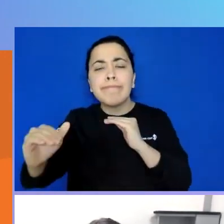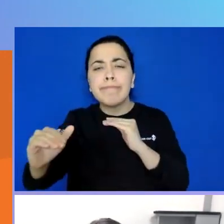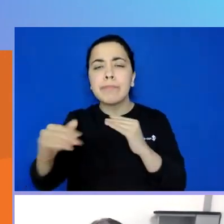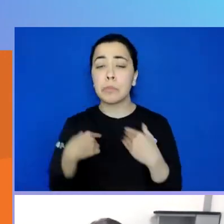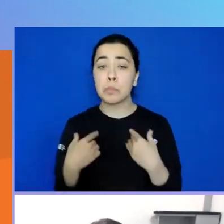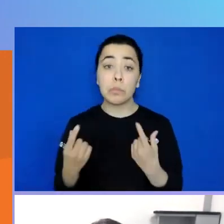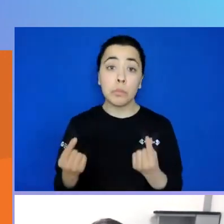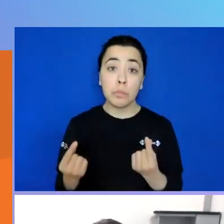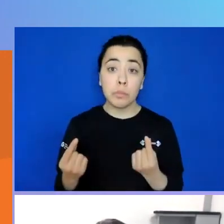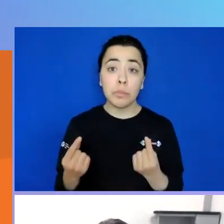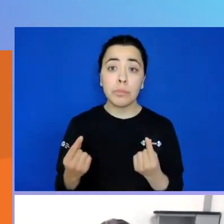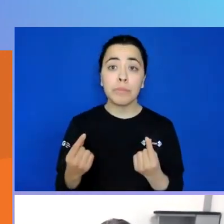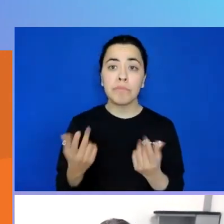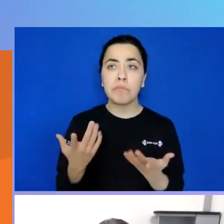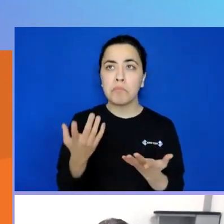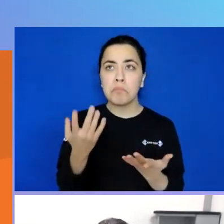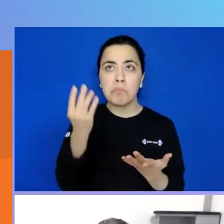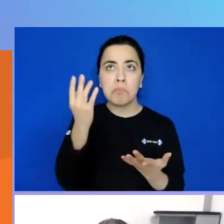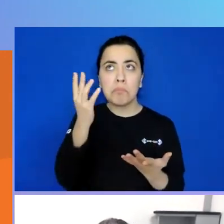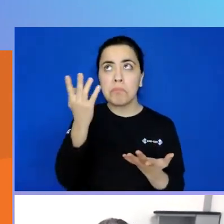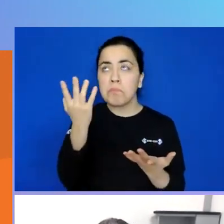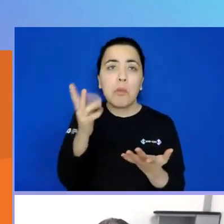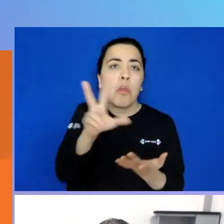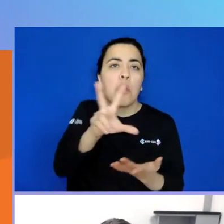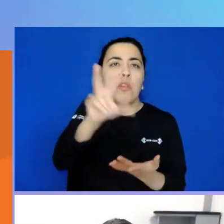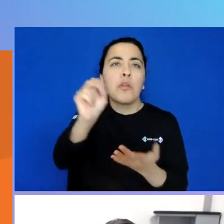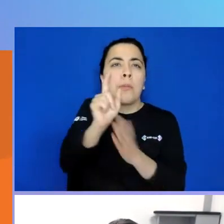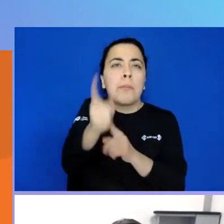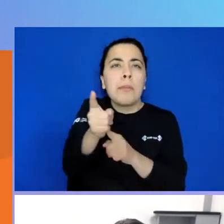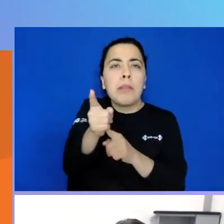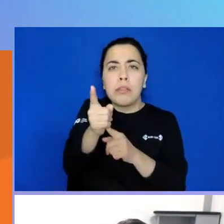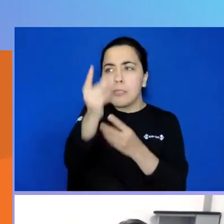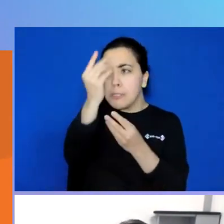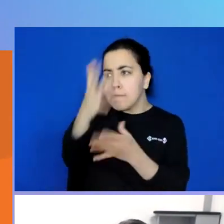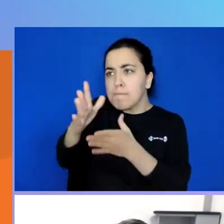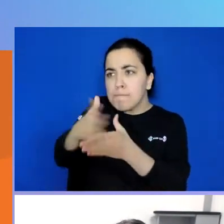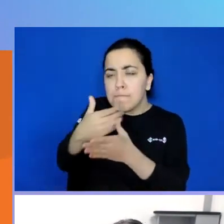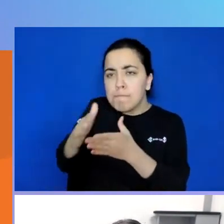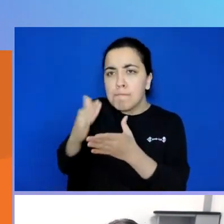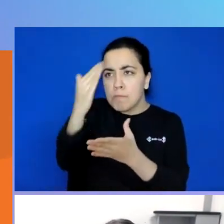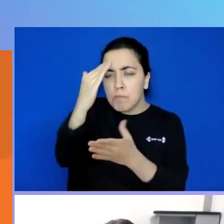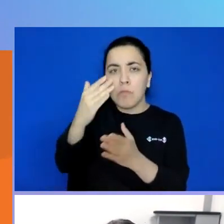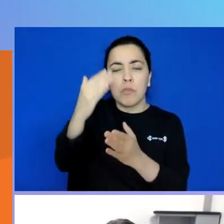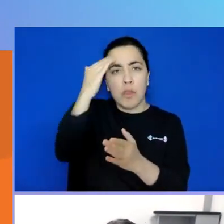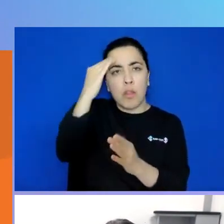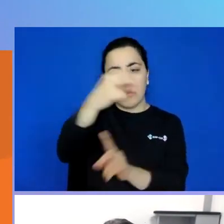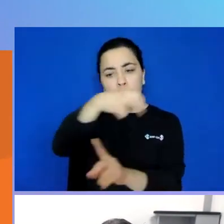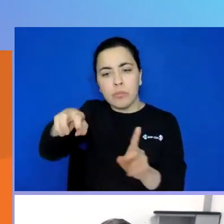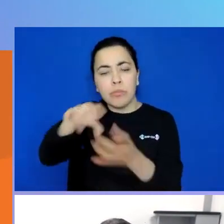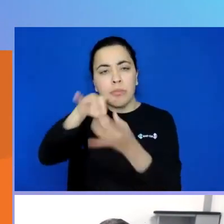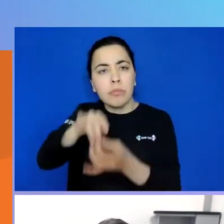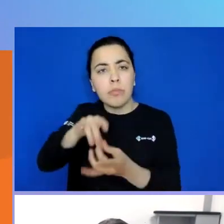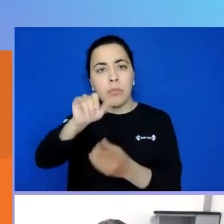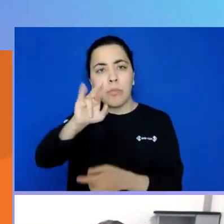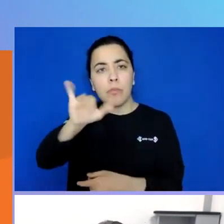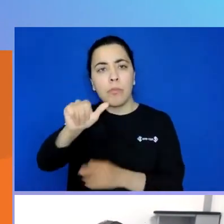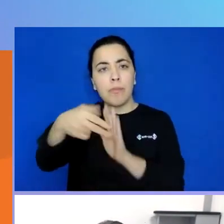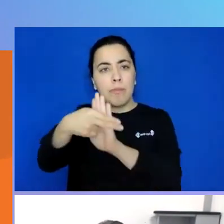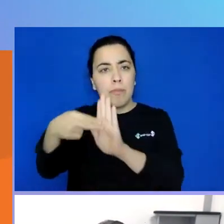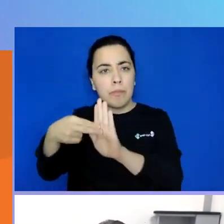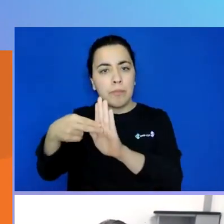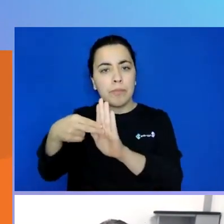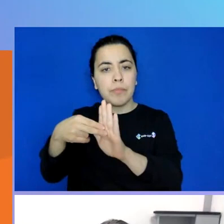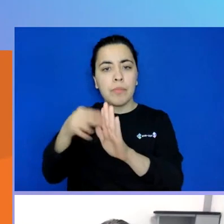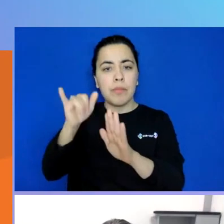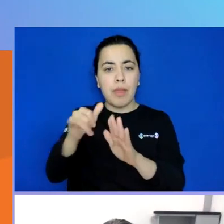is, let's do 30-minute knowledge transfers about ARIA labels. And then tying the concrete step to what is already